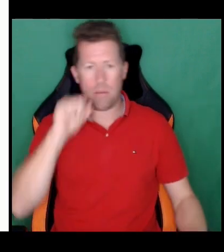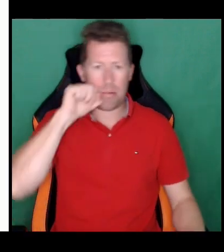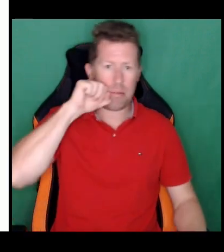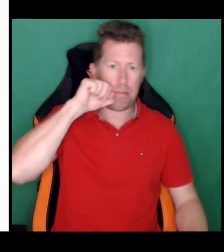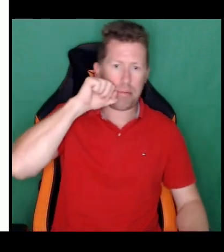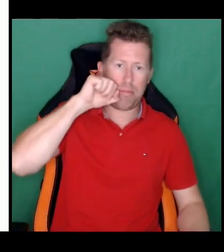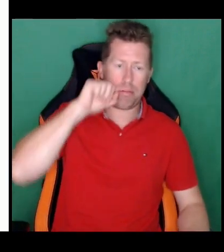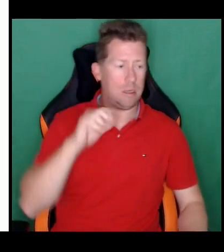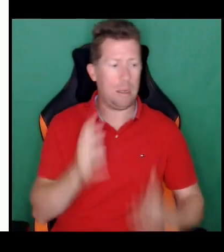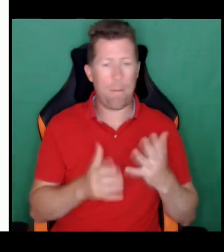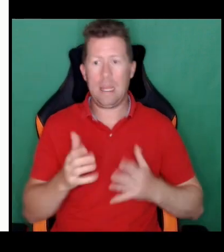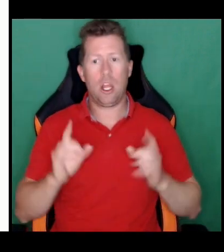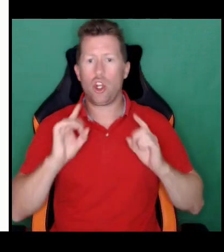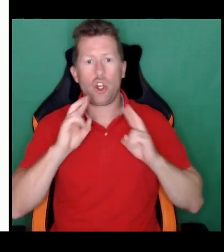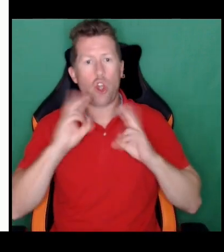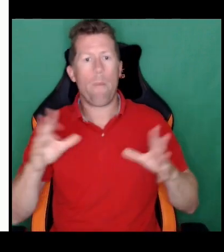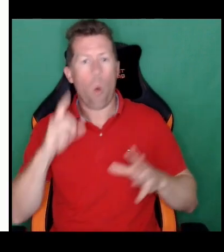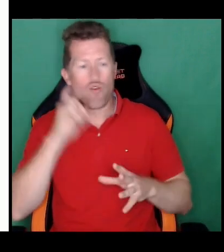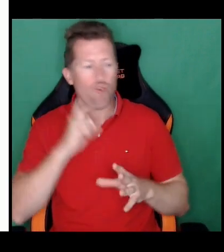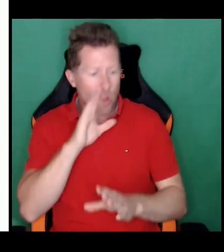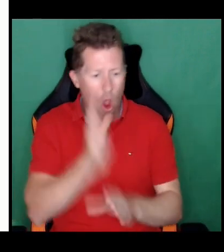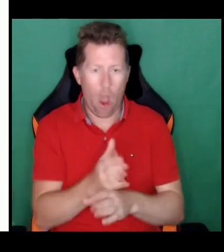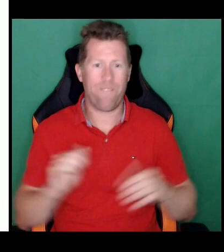they're trying to hide.